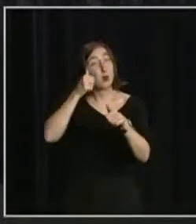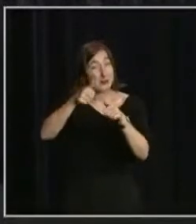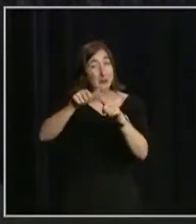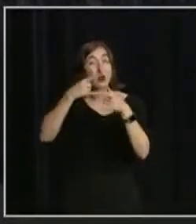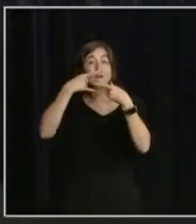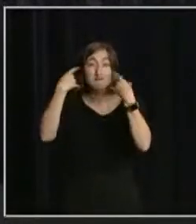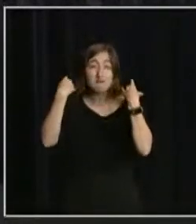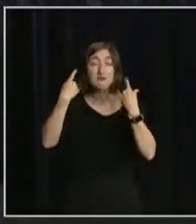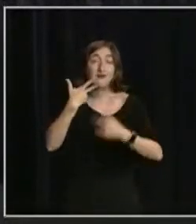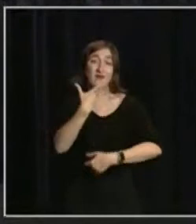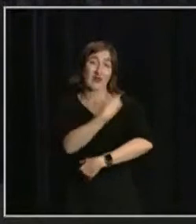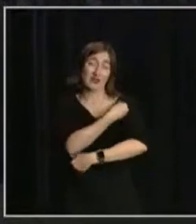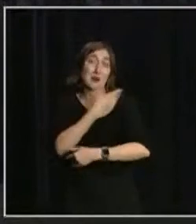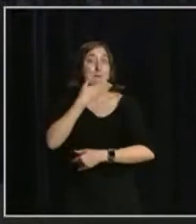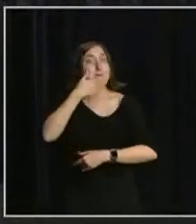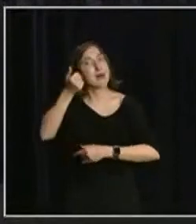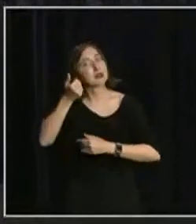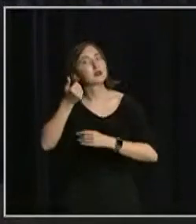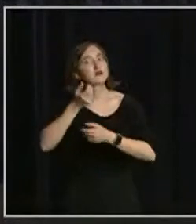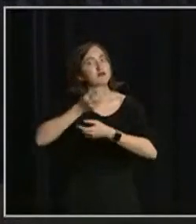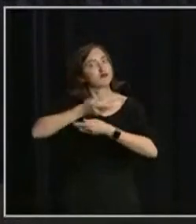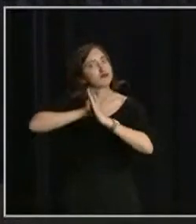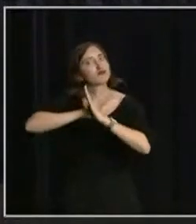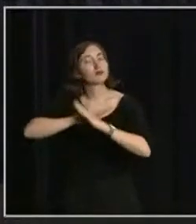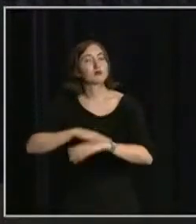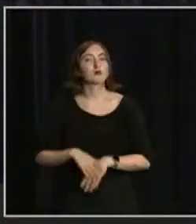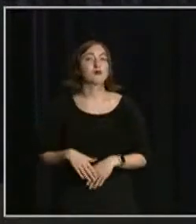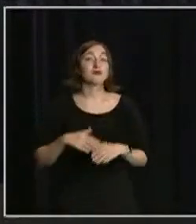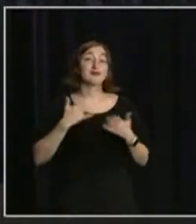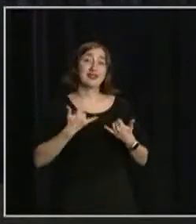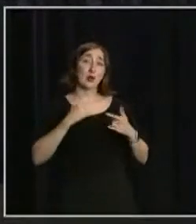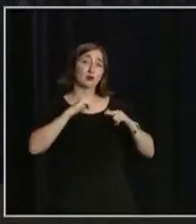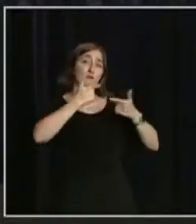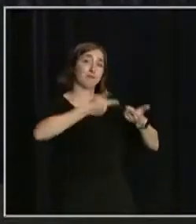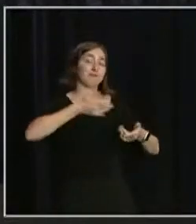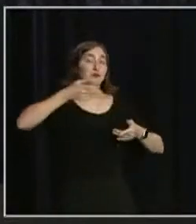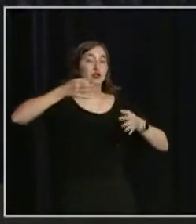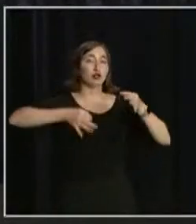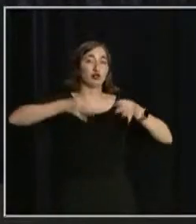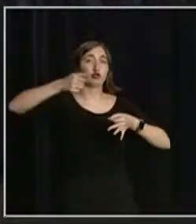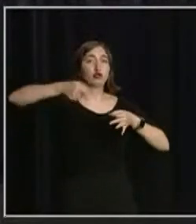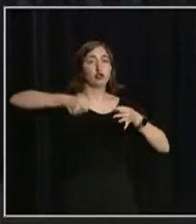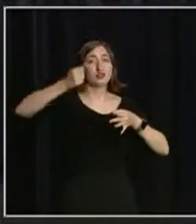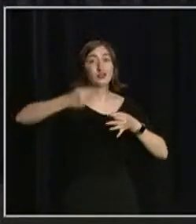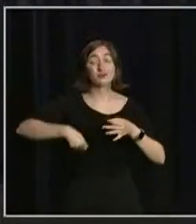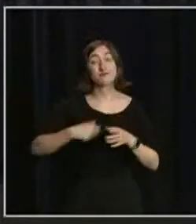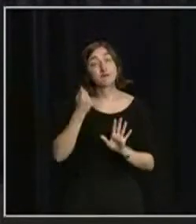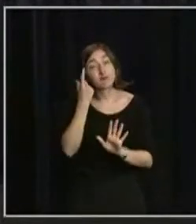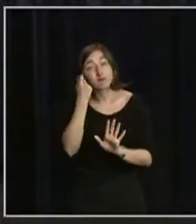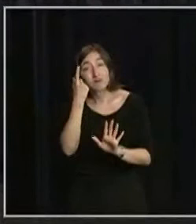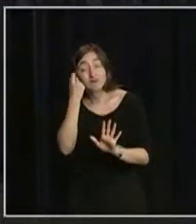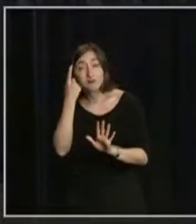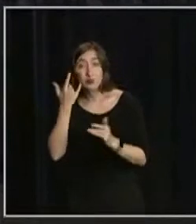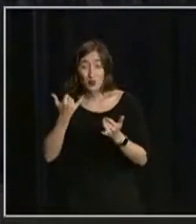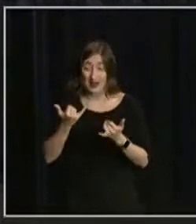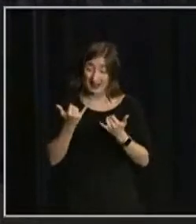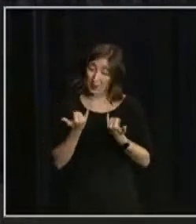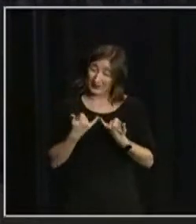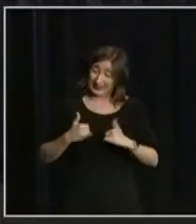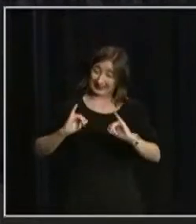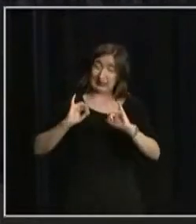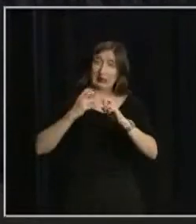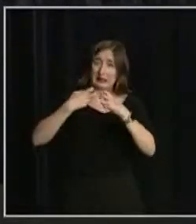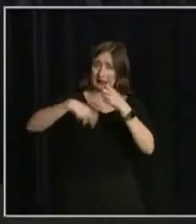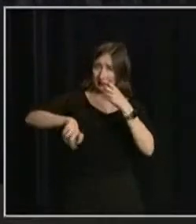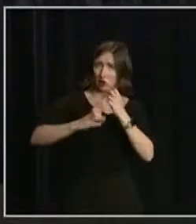important for everybody to realize we're still in a very difficult time. When you look at the fact that our weekly moving average of cases